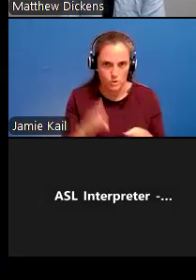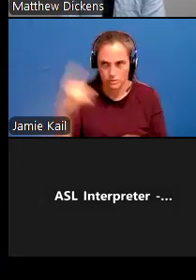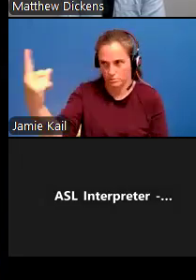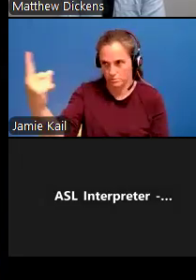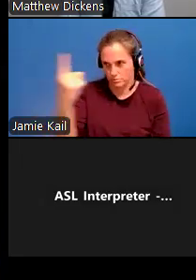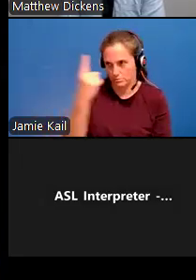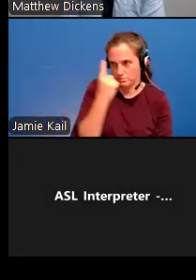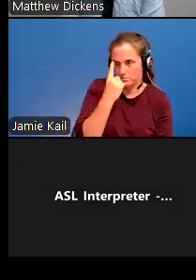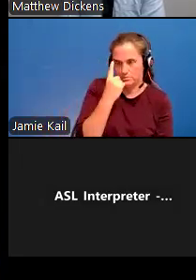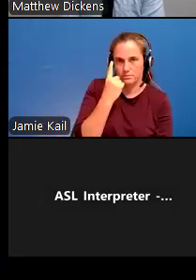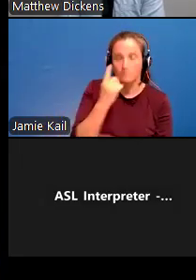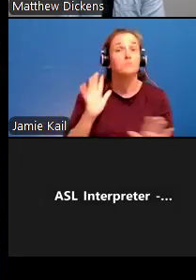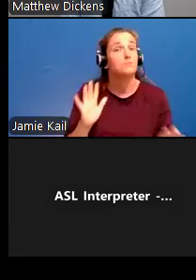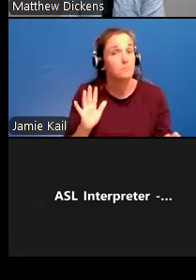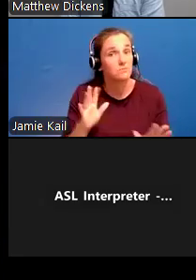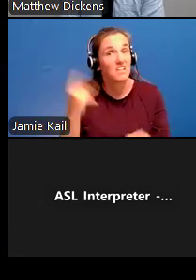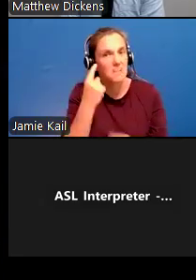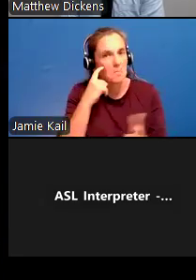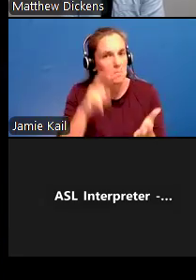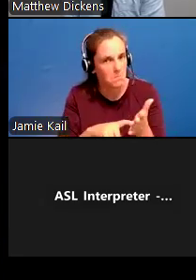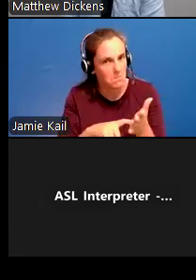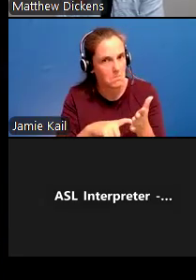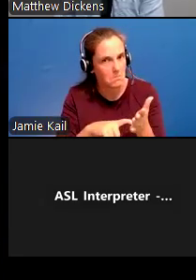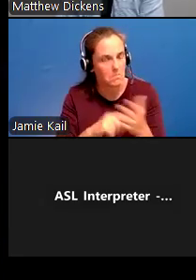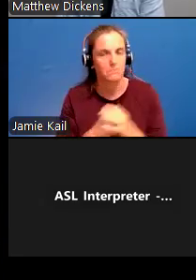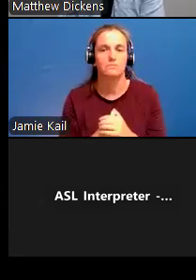enters a room, that is something to be aware of, right?